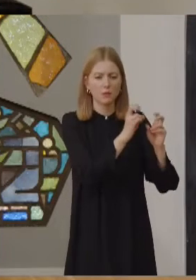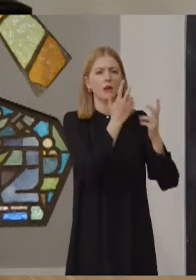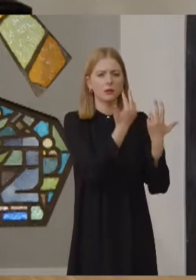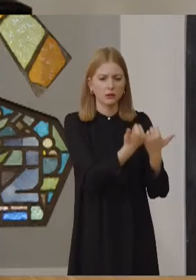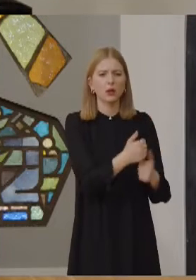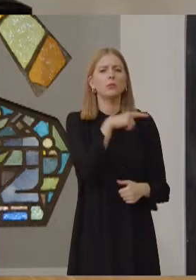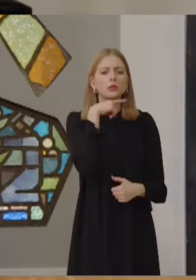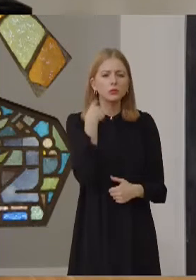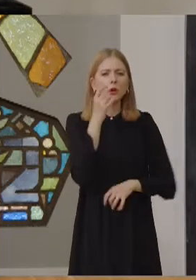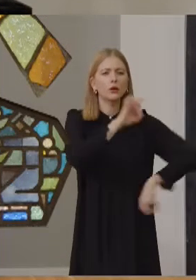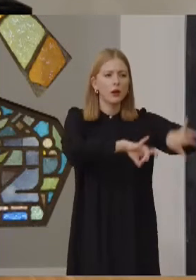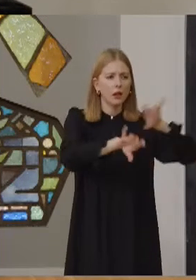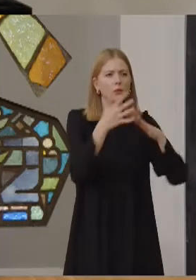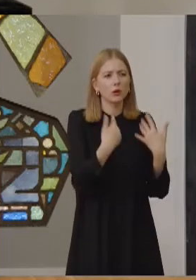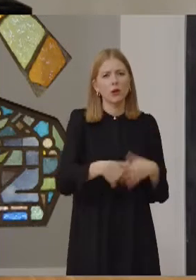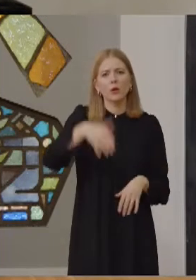yes, this is